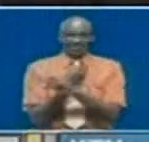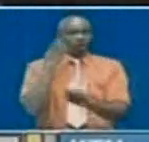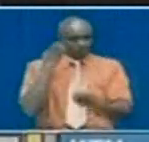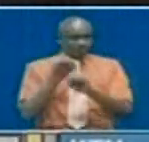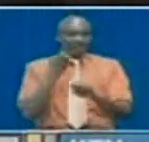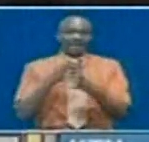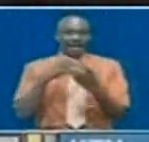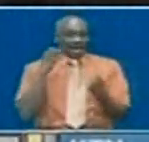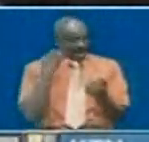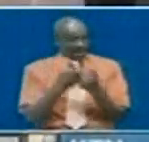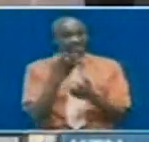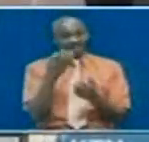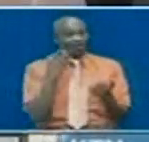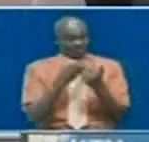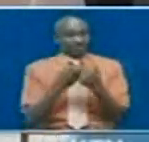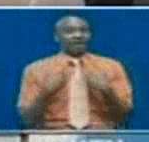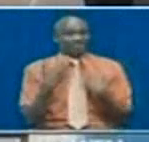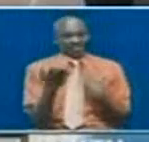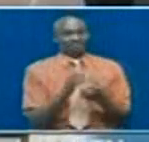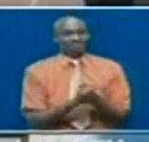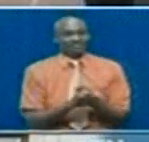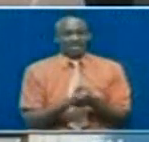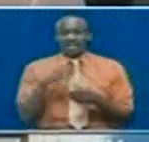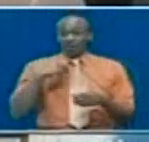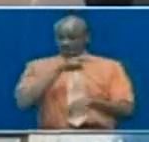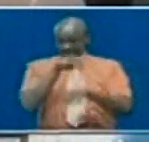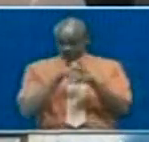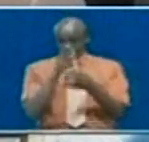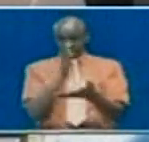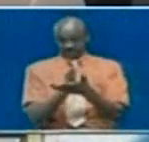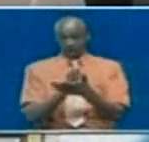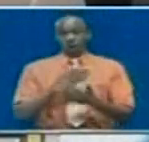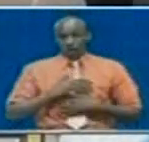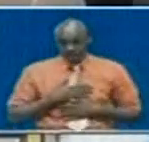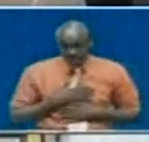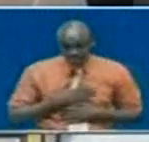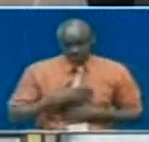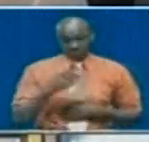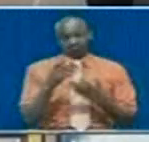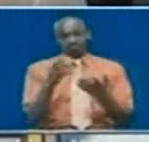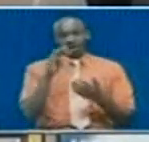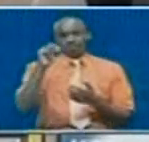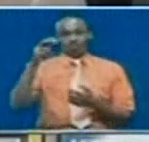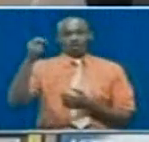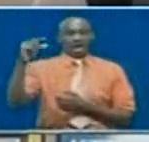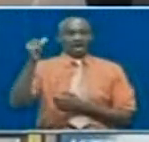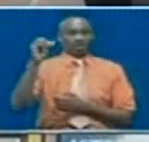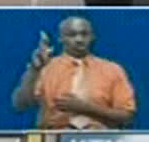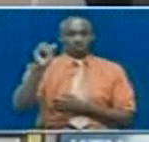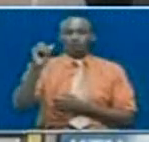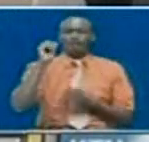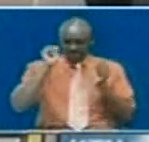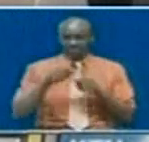things for the minority coalition. In the laws of natural justice, Honorable Gedion Mung'aro should have been